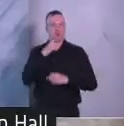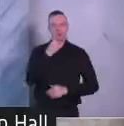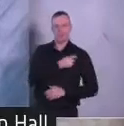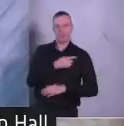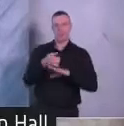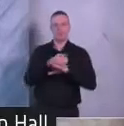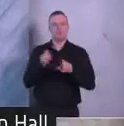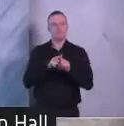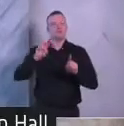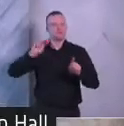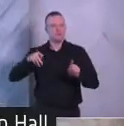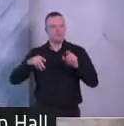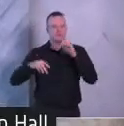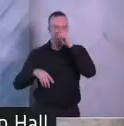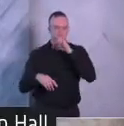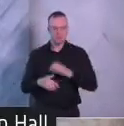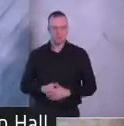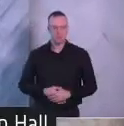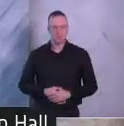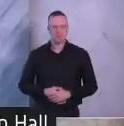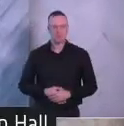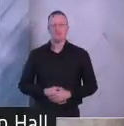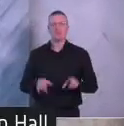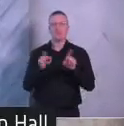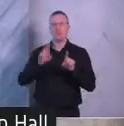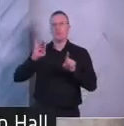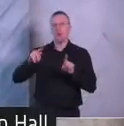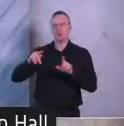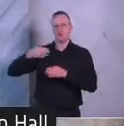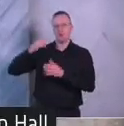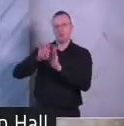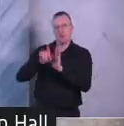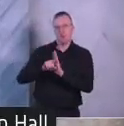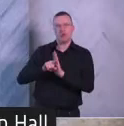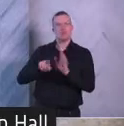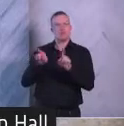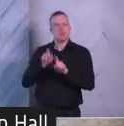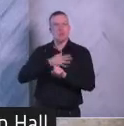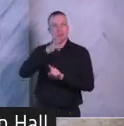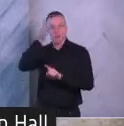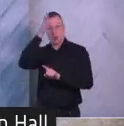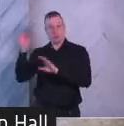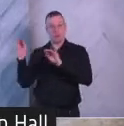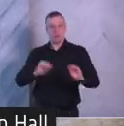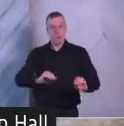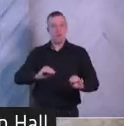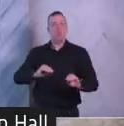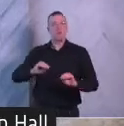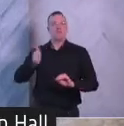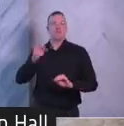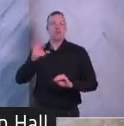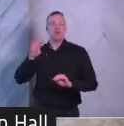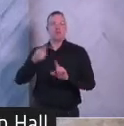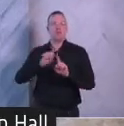Islands as an MP. And similar to Mark's heritage, I have a very similar heritage. My parents came across the ocean in 1952.